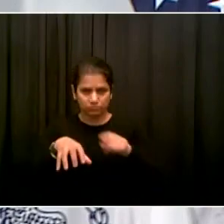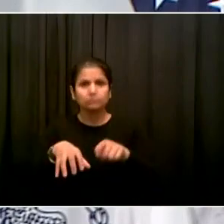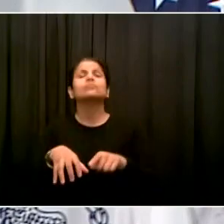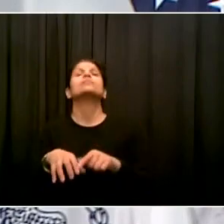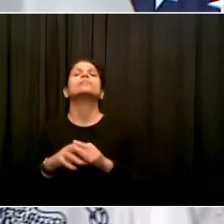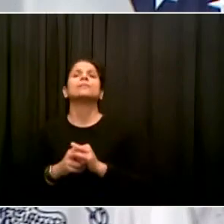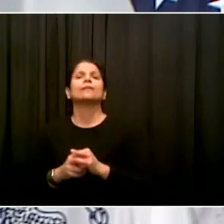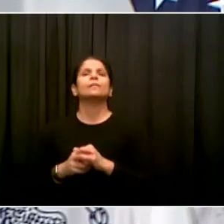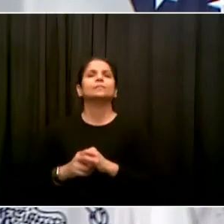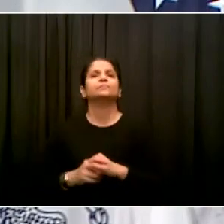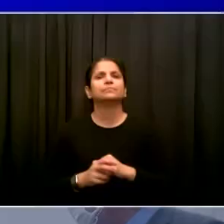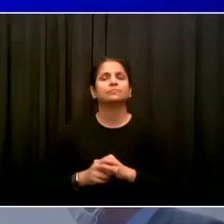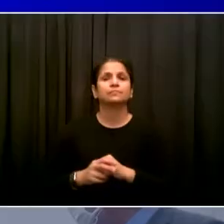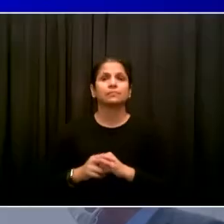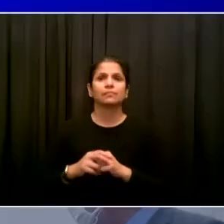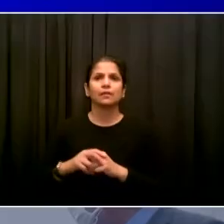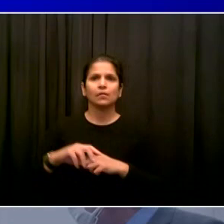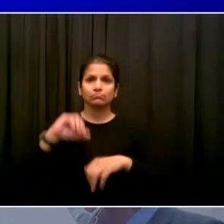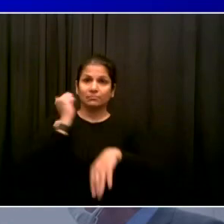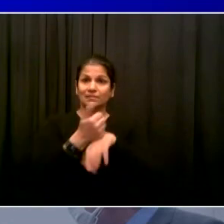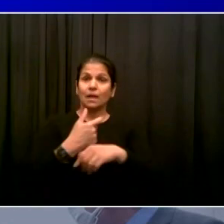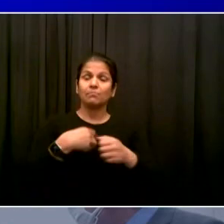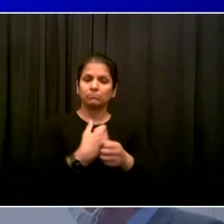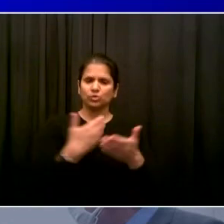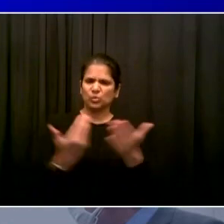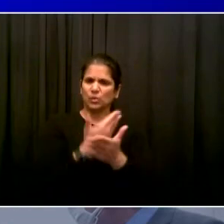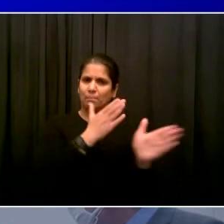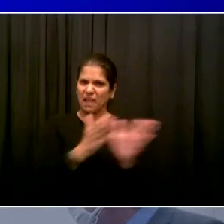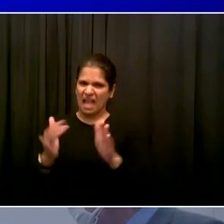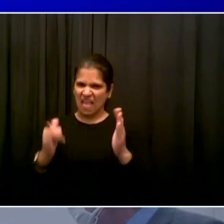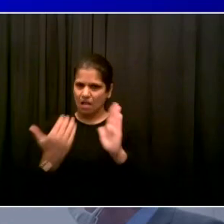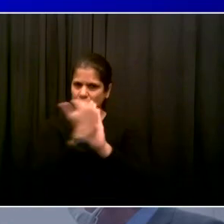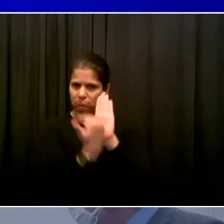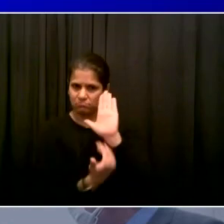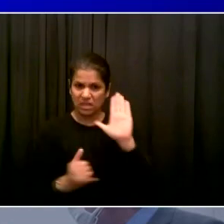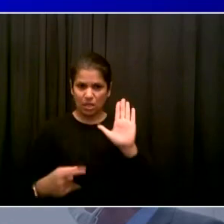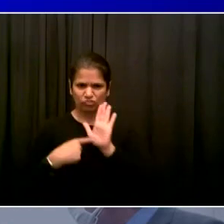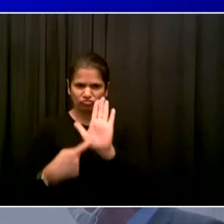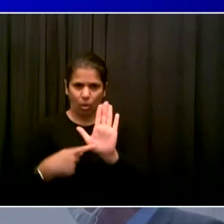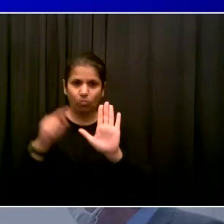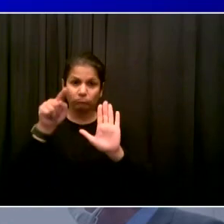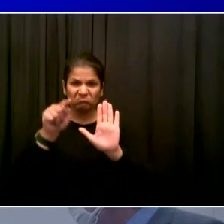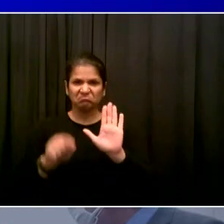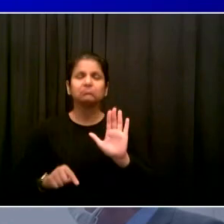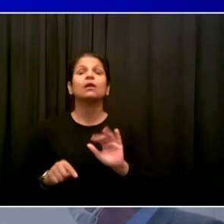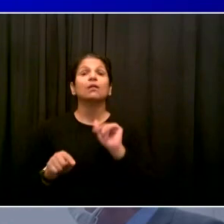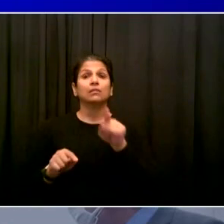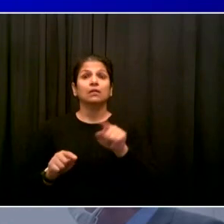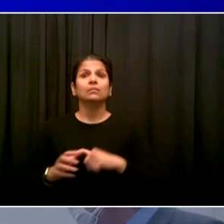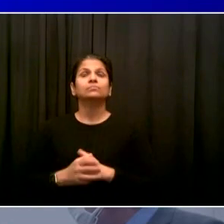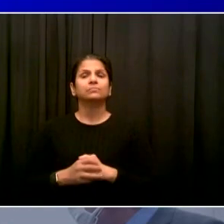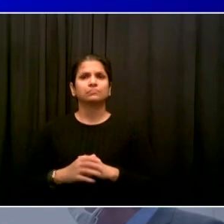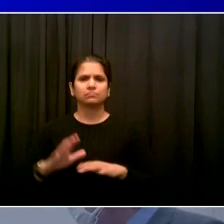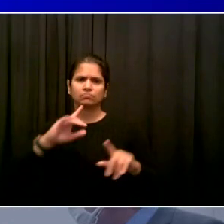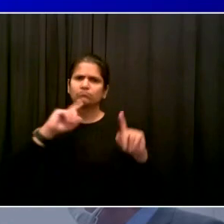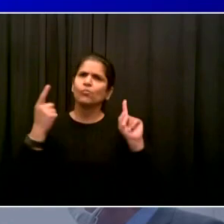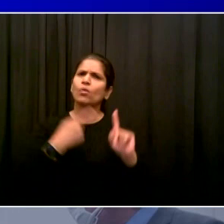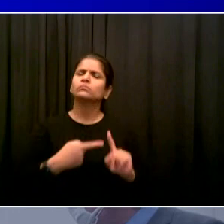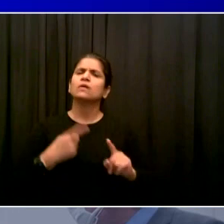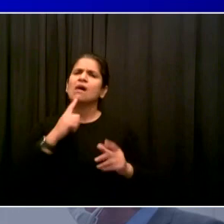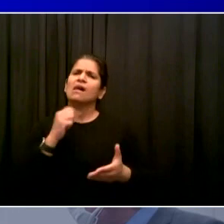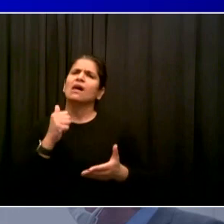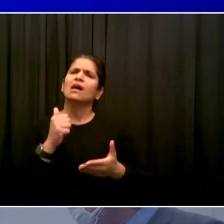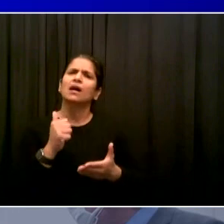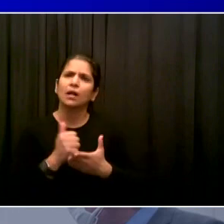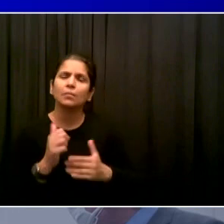of Excellence. These are centers focused on holistic care for folks who are going to need it for months and even years ahead. There's